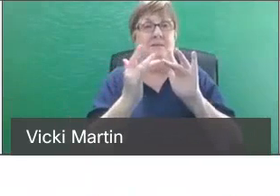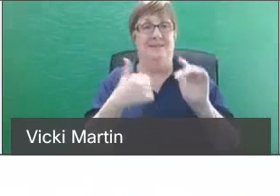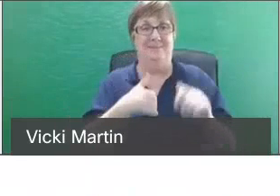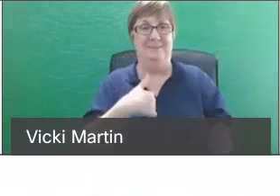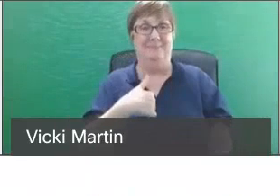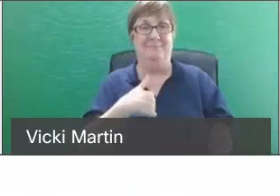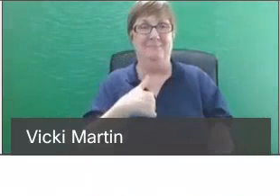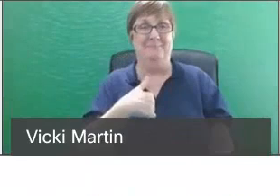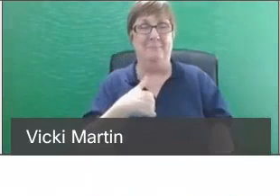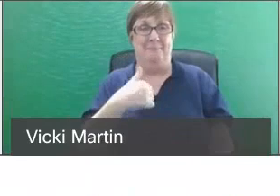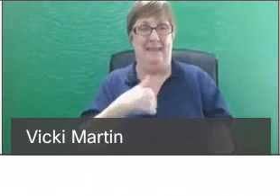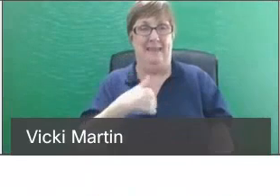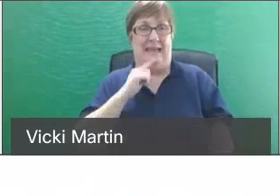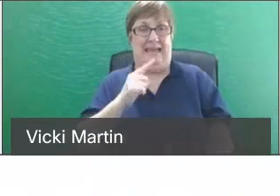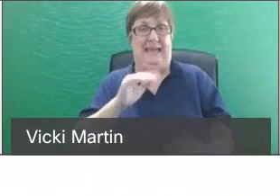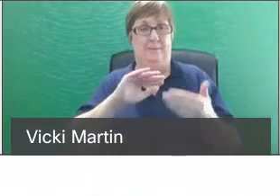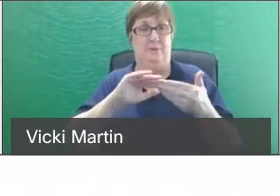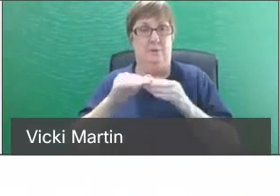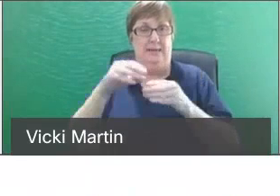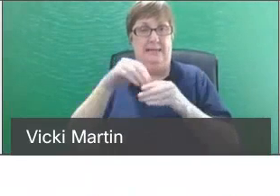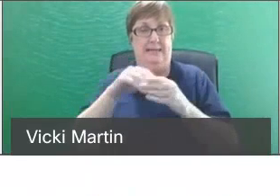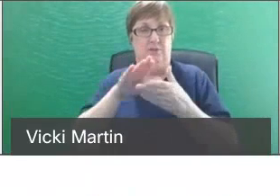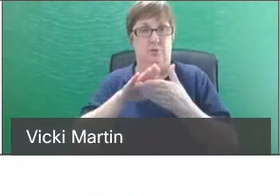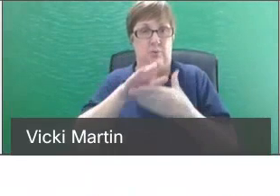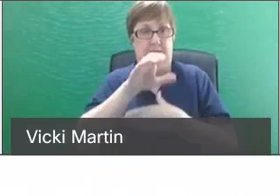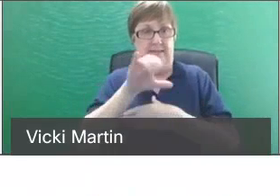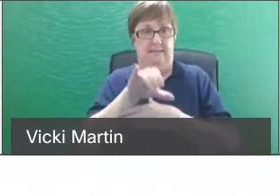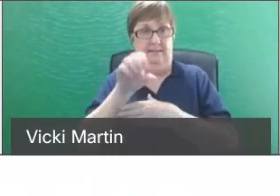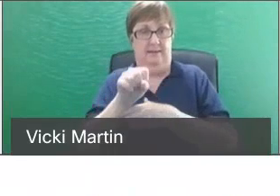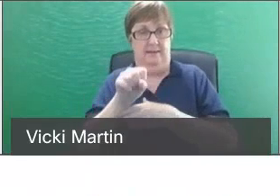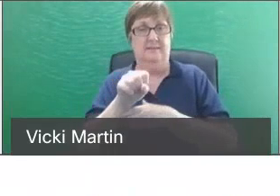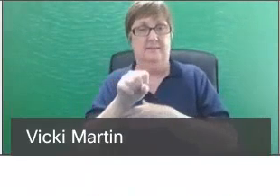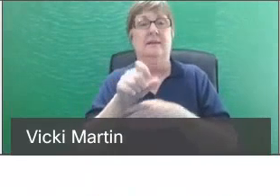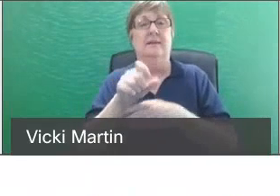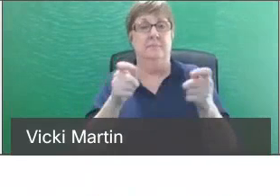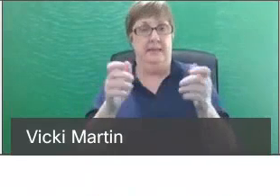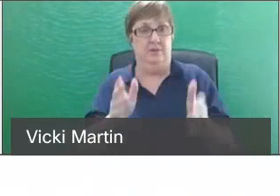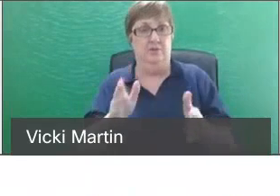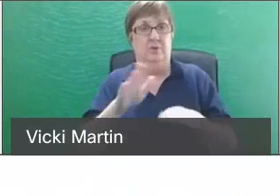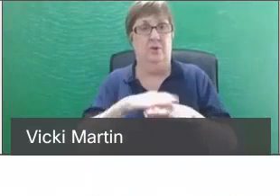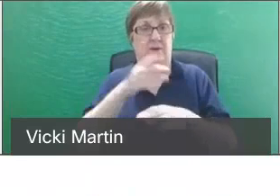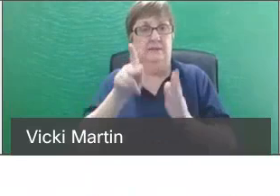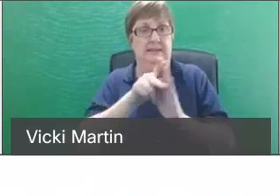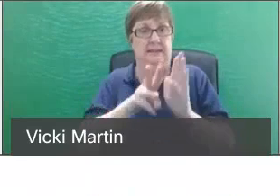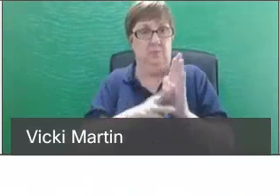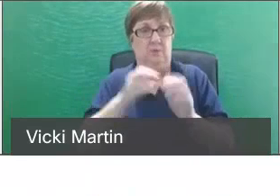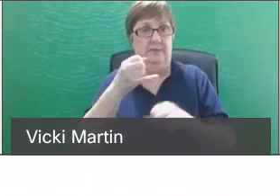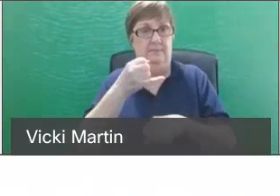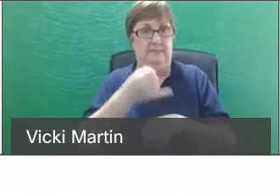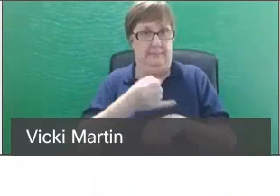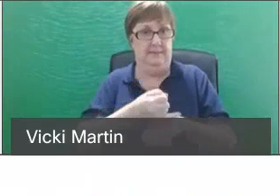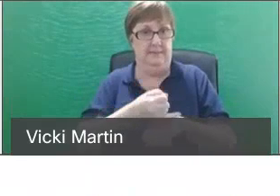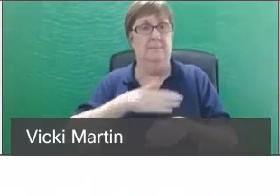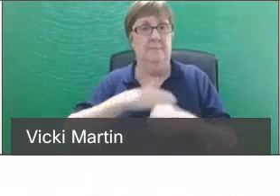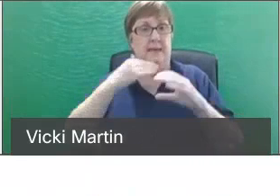I am the Communities and Schools Program Manager at the Kingwood campus. My email is right there, as you see, as well